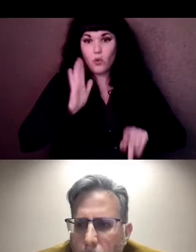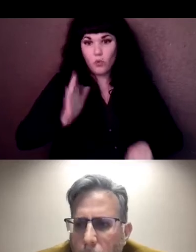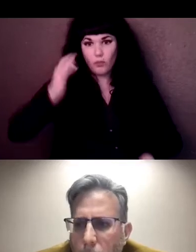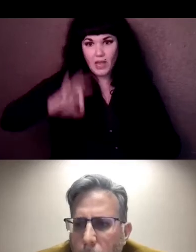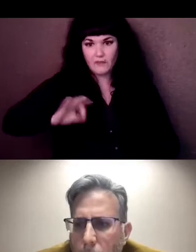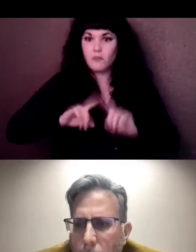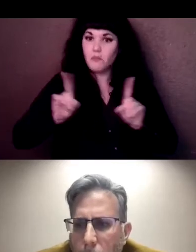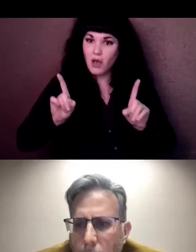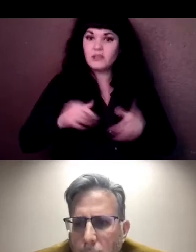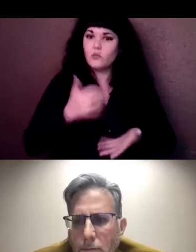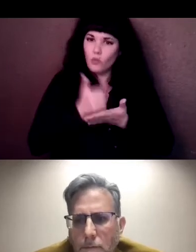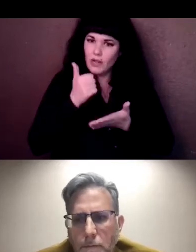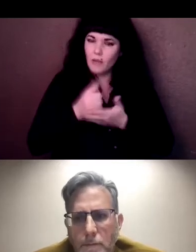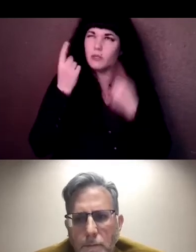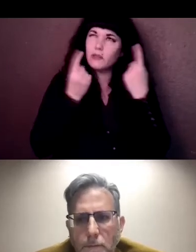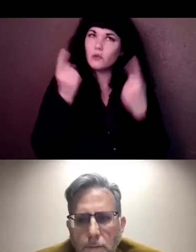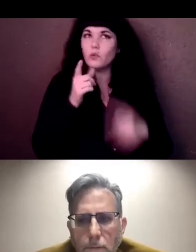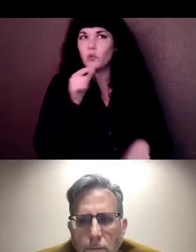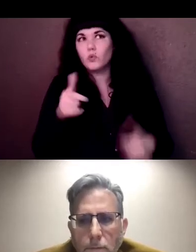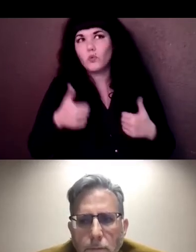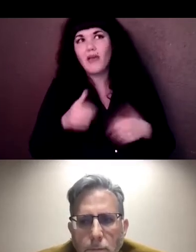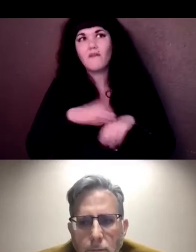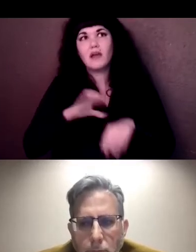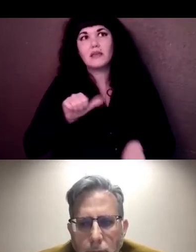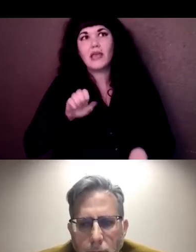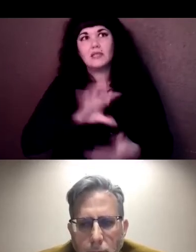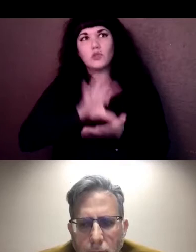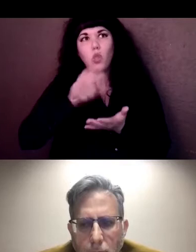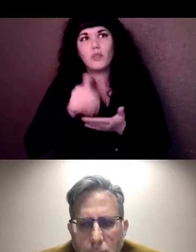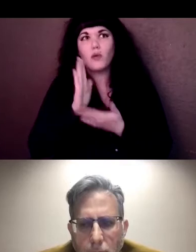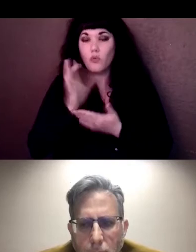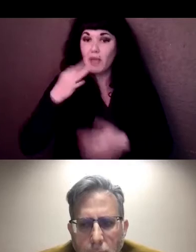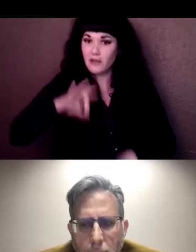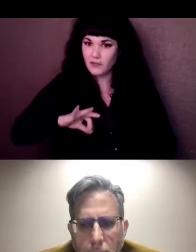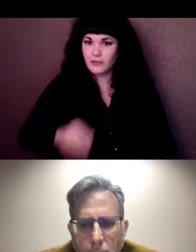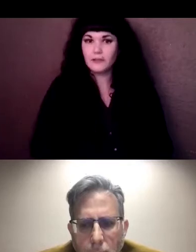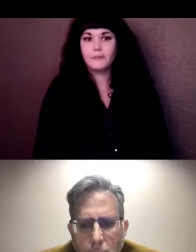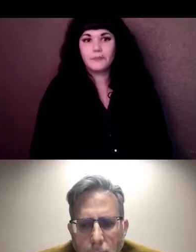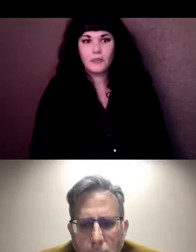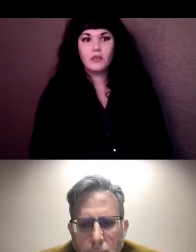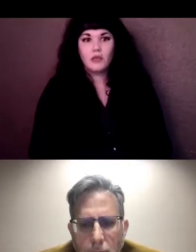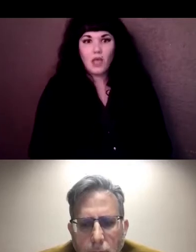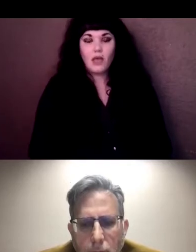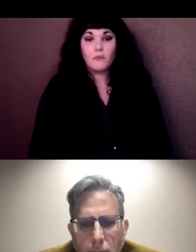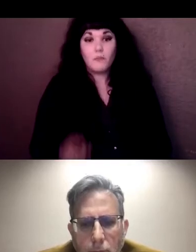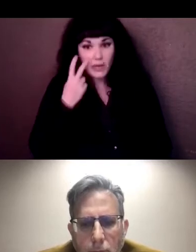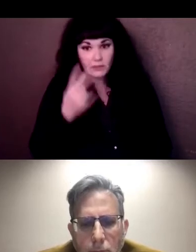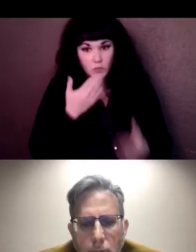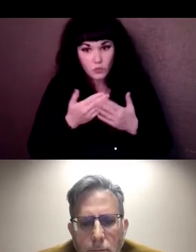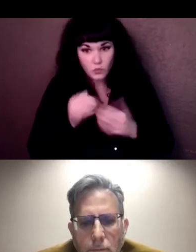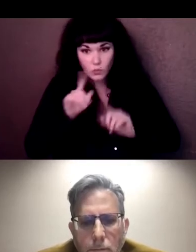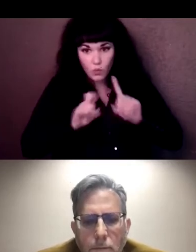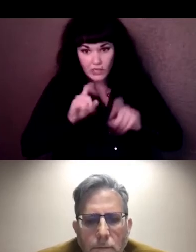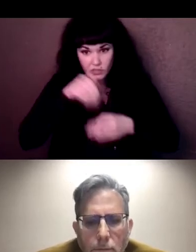on your caseload or who might benefit. And I think we're going to dive a little deeper too. I see we've had some great questions in the chat about